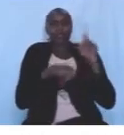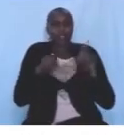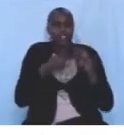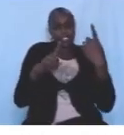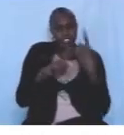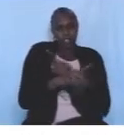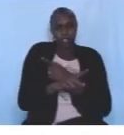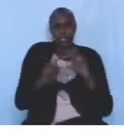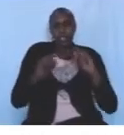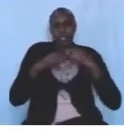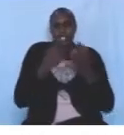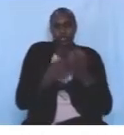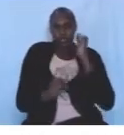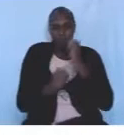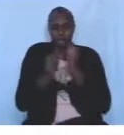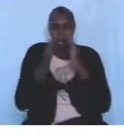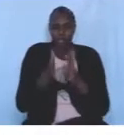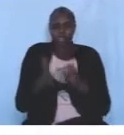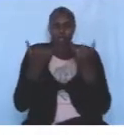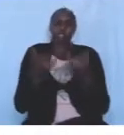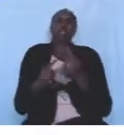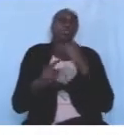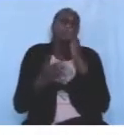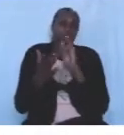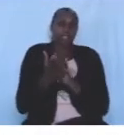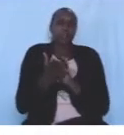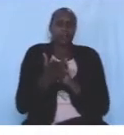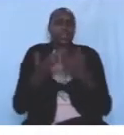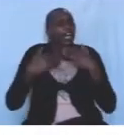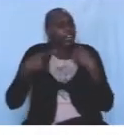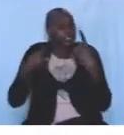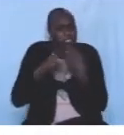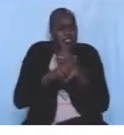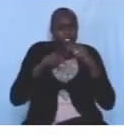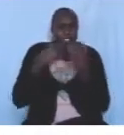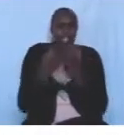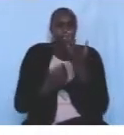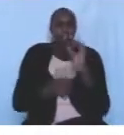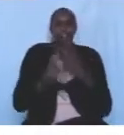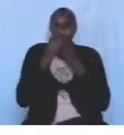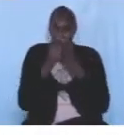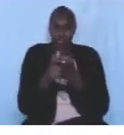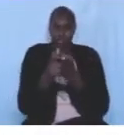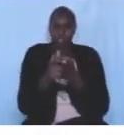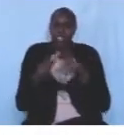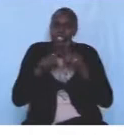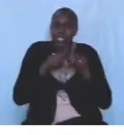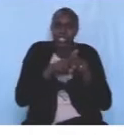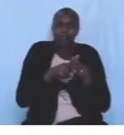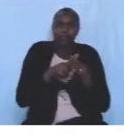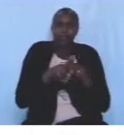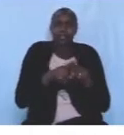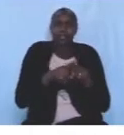different kinds of workers. So we are being told that there are different types of gifts and even talents